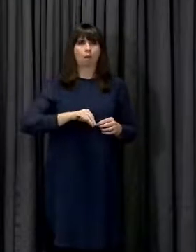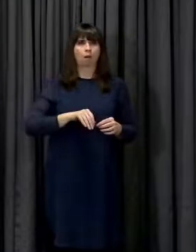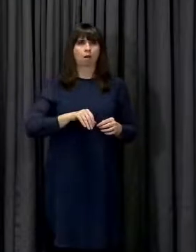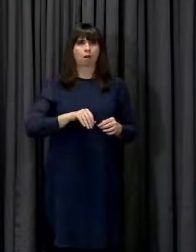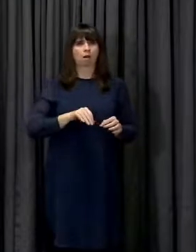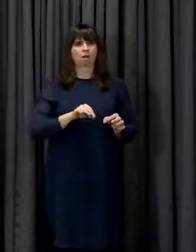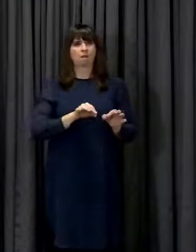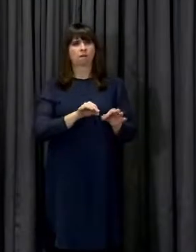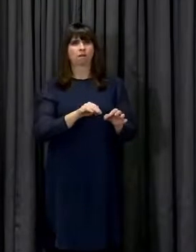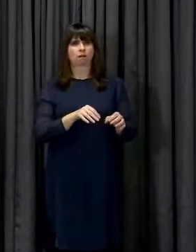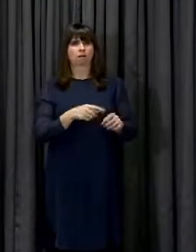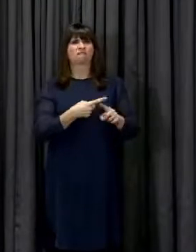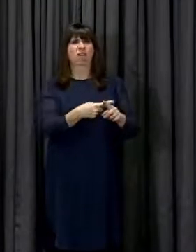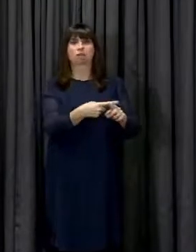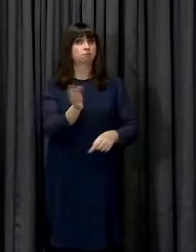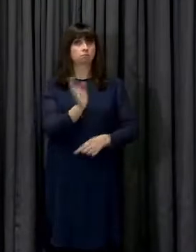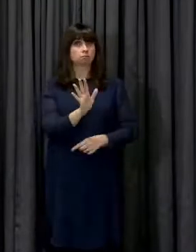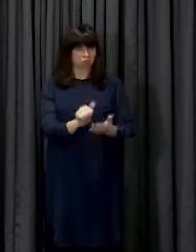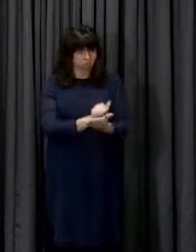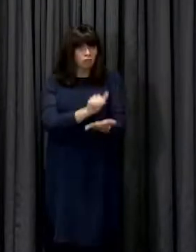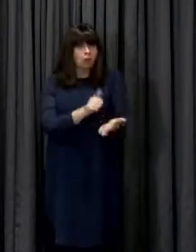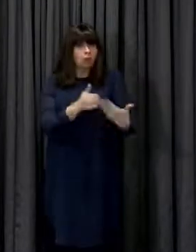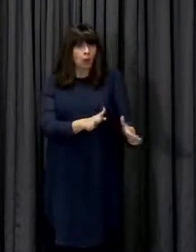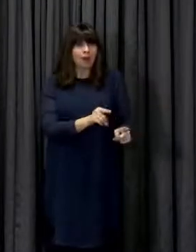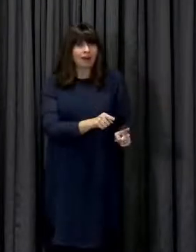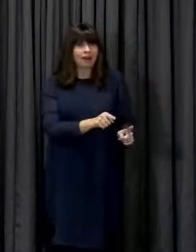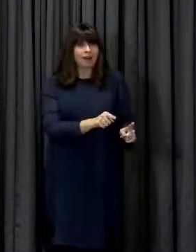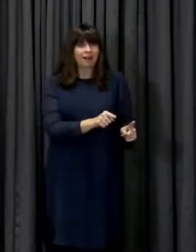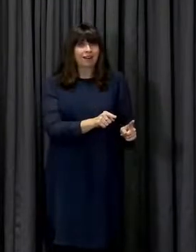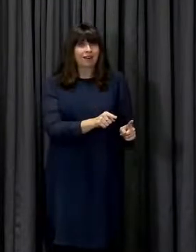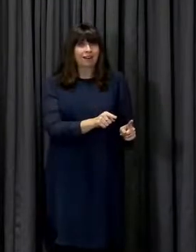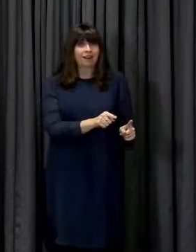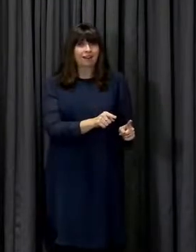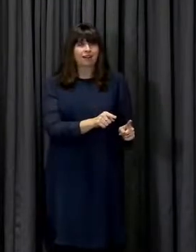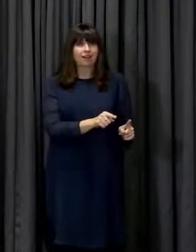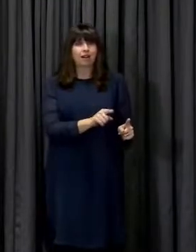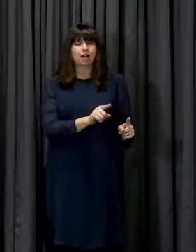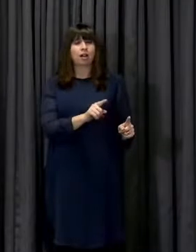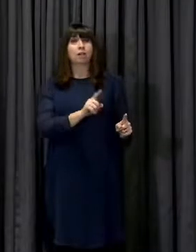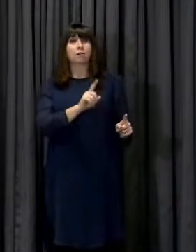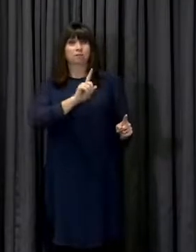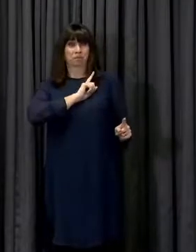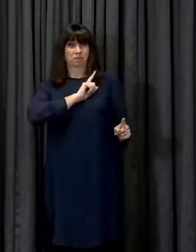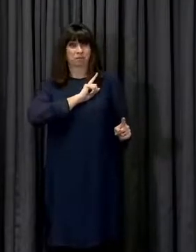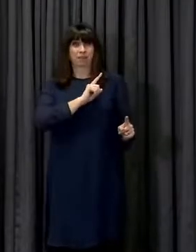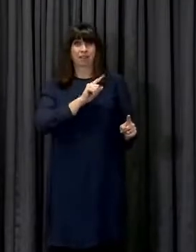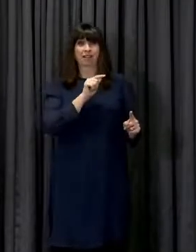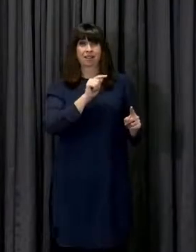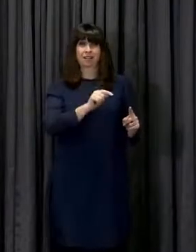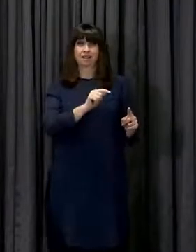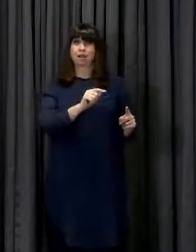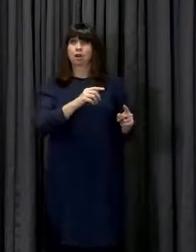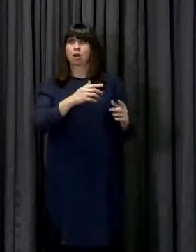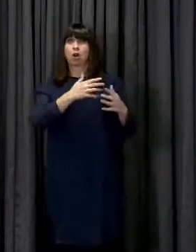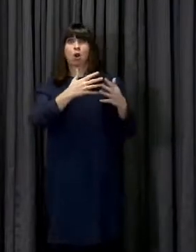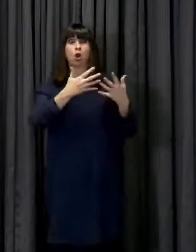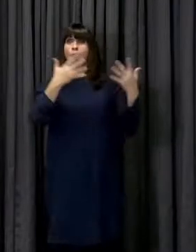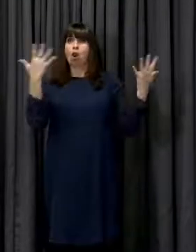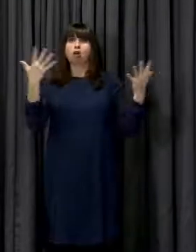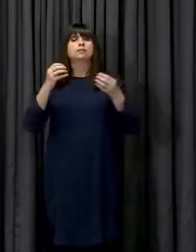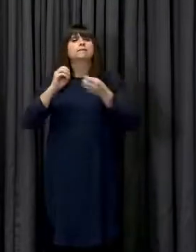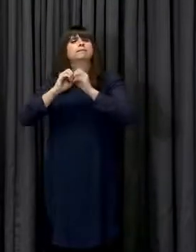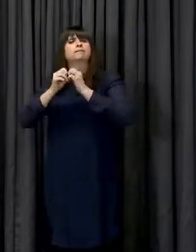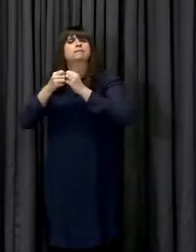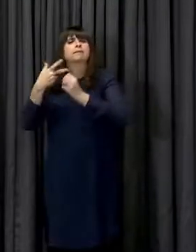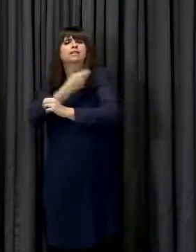research community did was they accelerated the research that would normally be done and became their number one overriding priority.